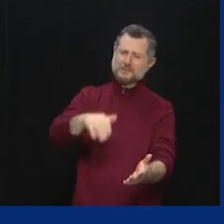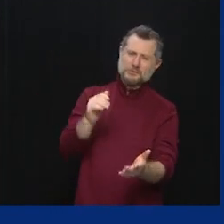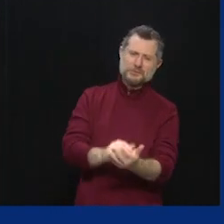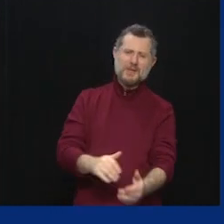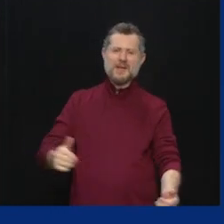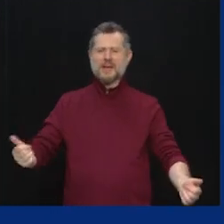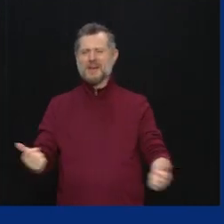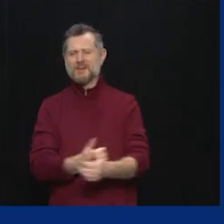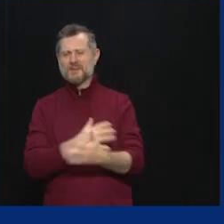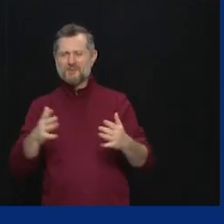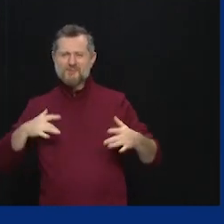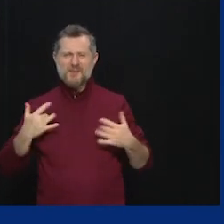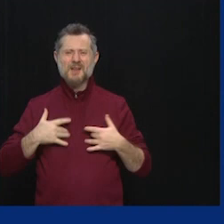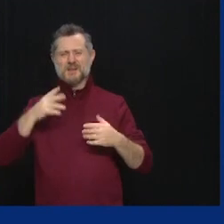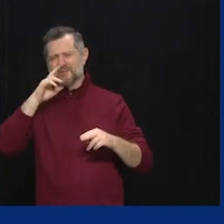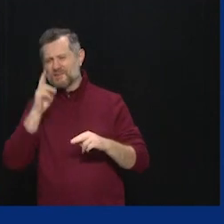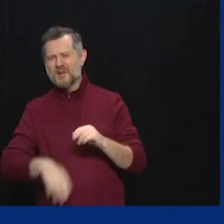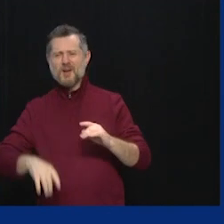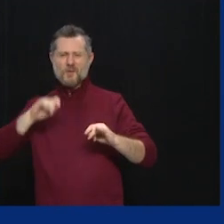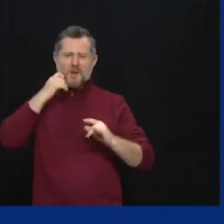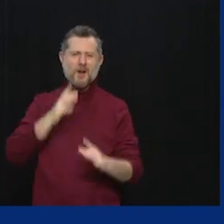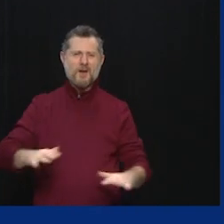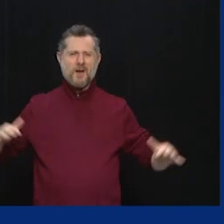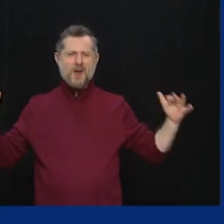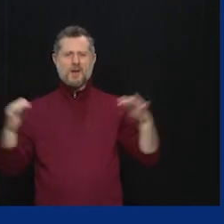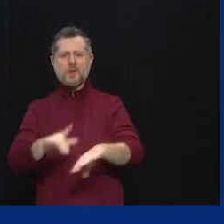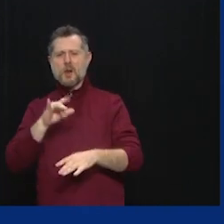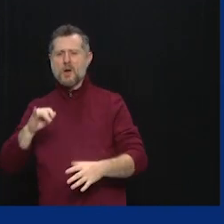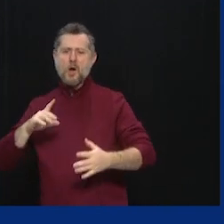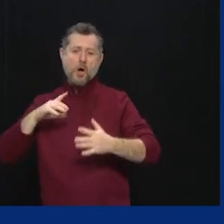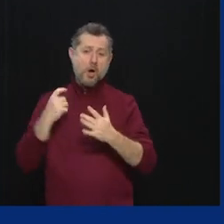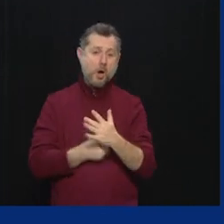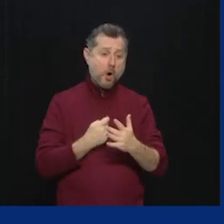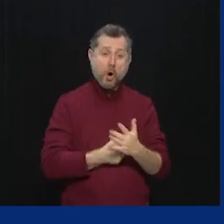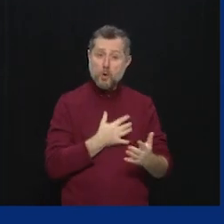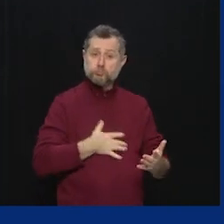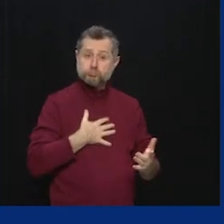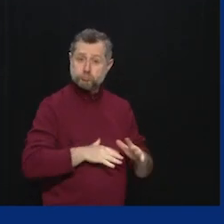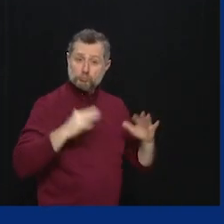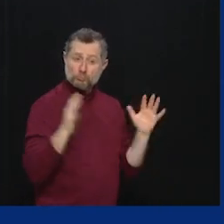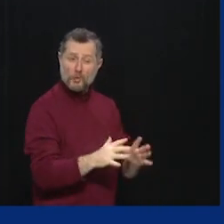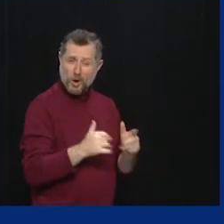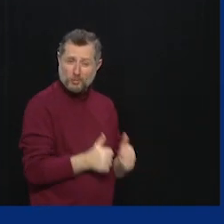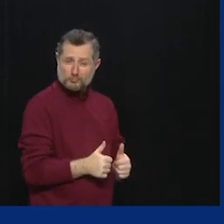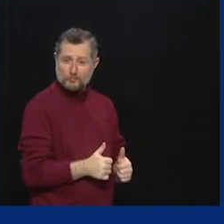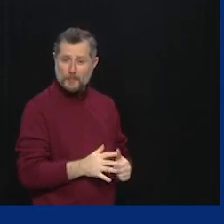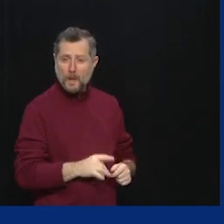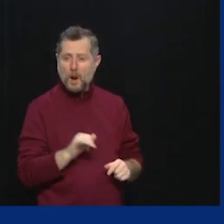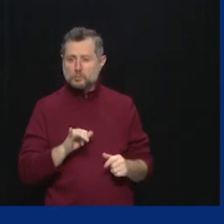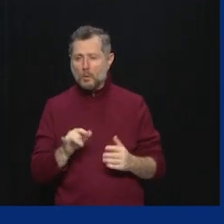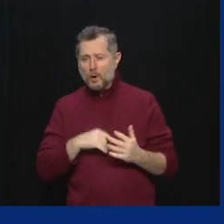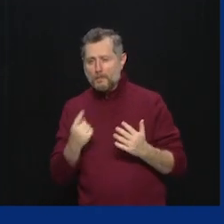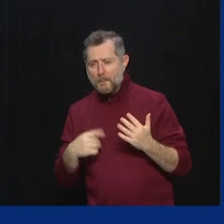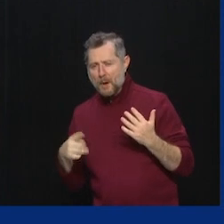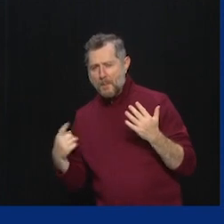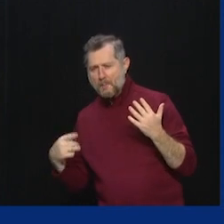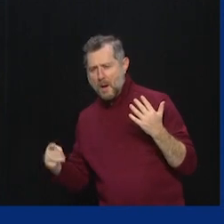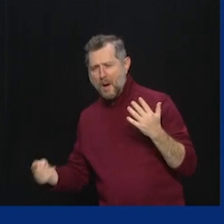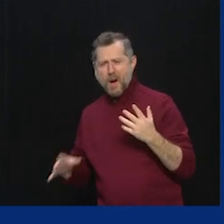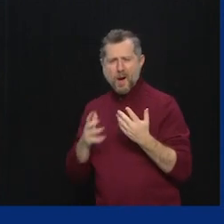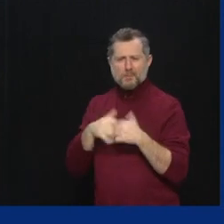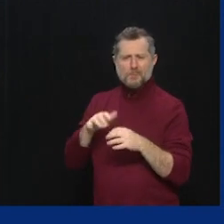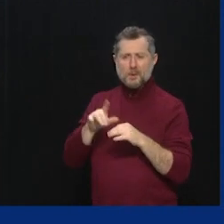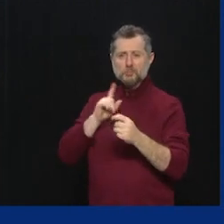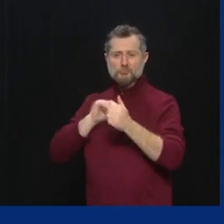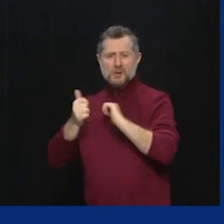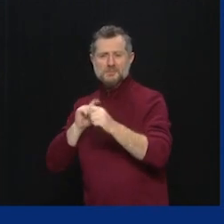It's not just about the exciting hockey games, and I love going to hockey games, but it's also the synergy that's created here with the races at Belmont